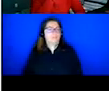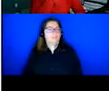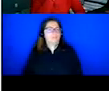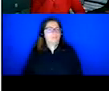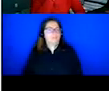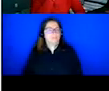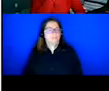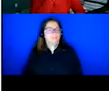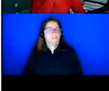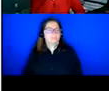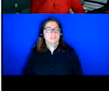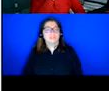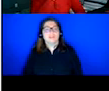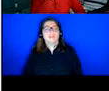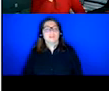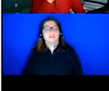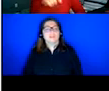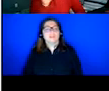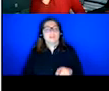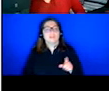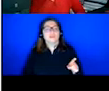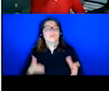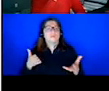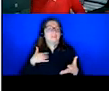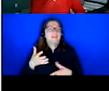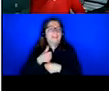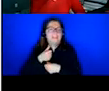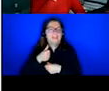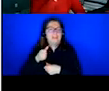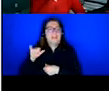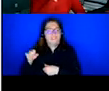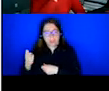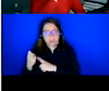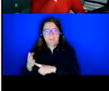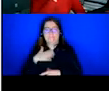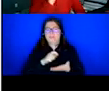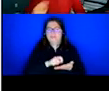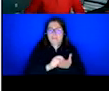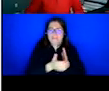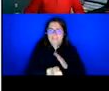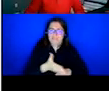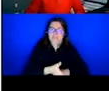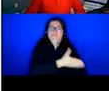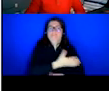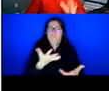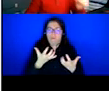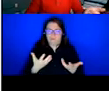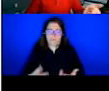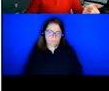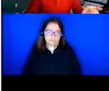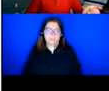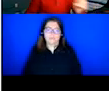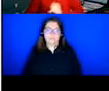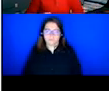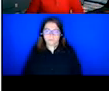a job with my that will strengthen, my writing skills, building on that too. So think about what you